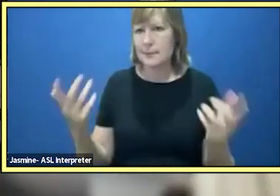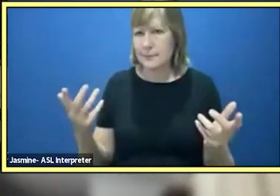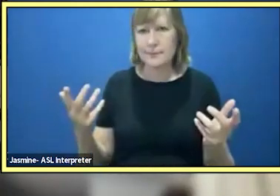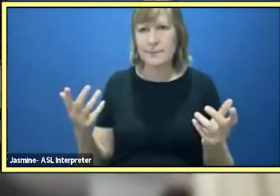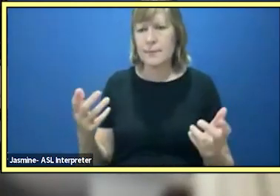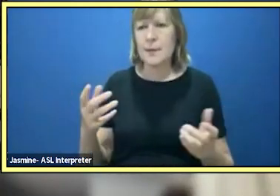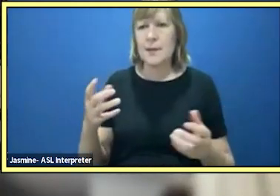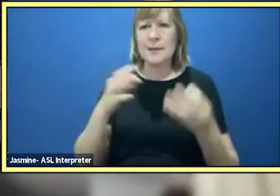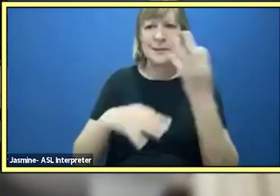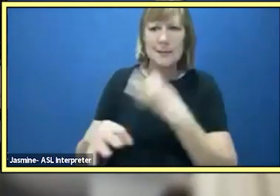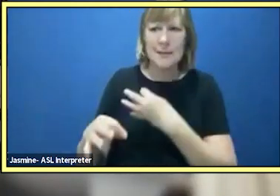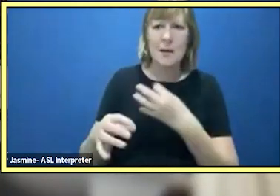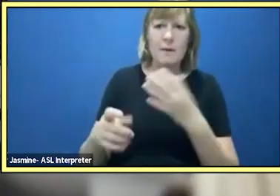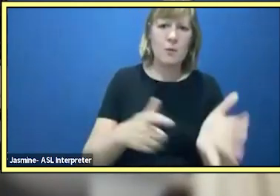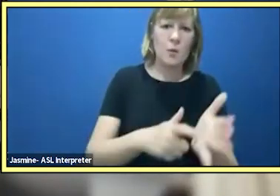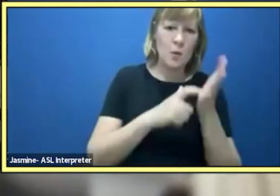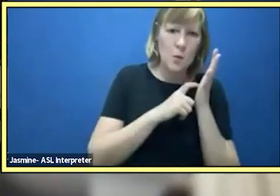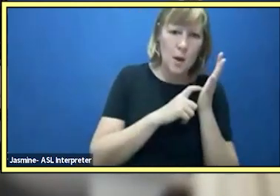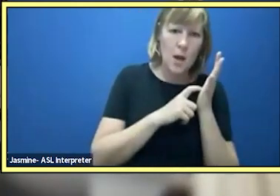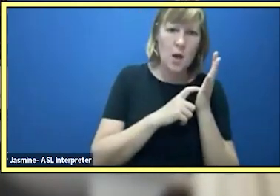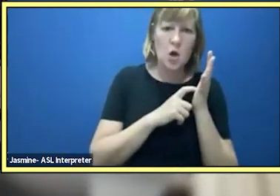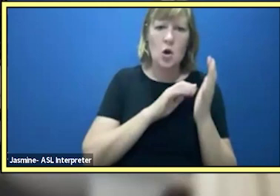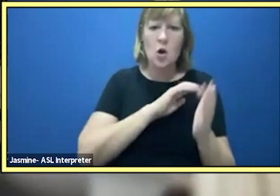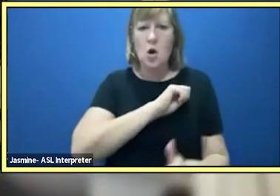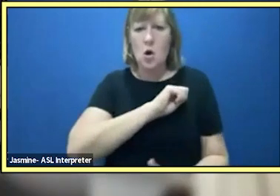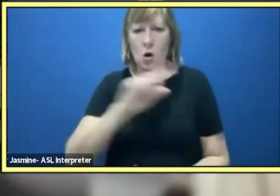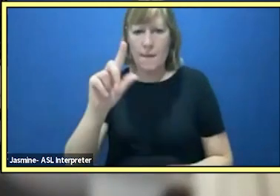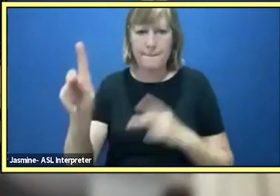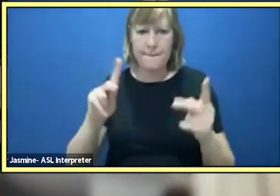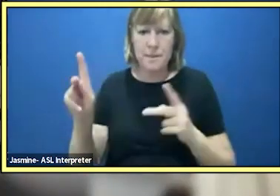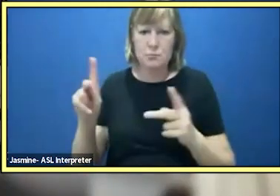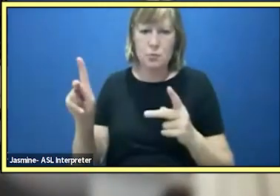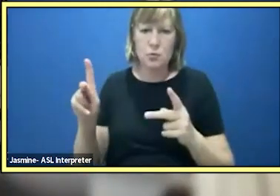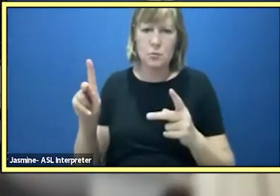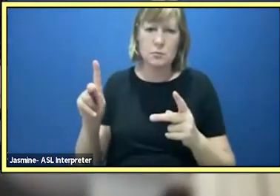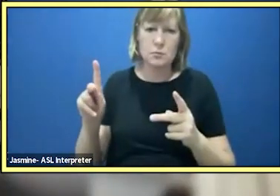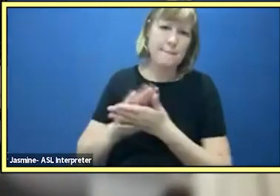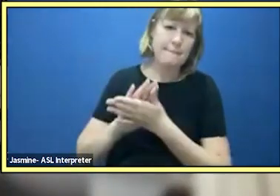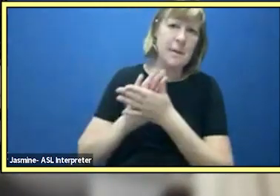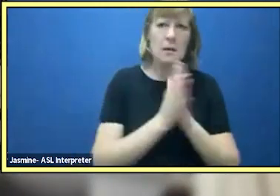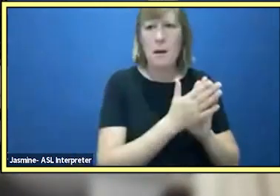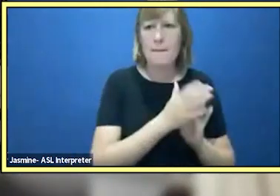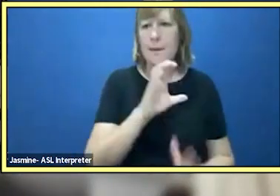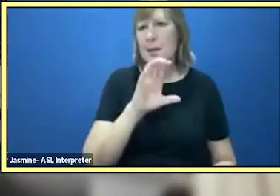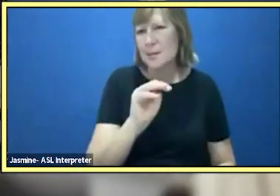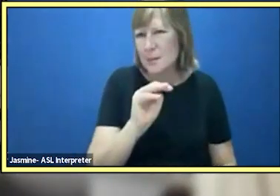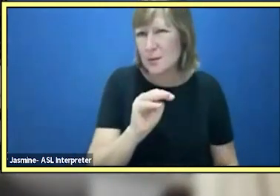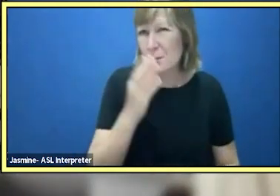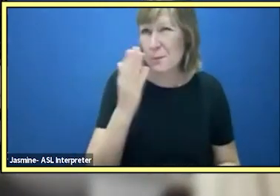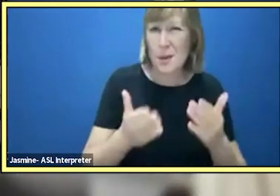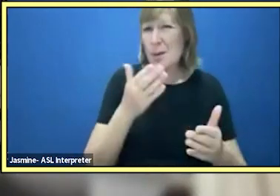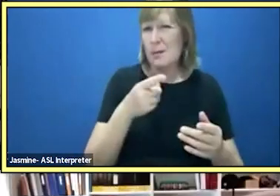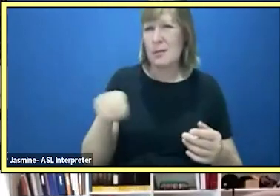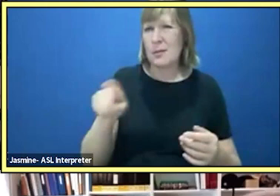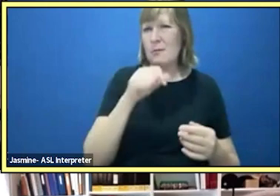and become a manager, which they might not even be good at managing? Well, I would say because in the